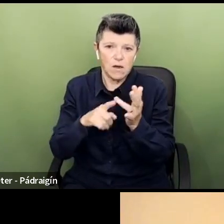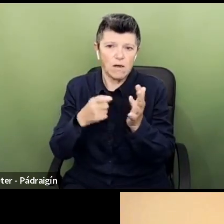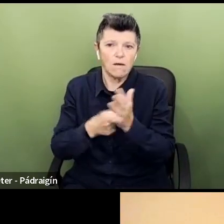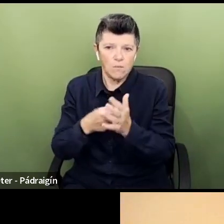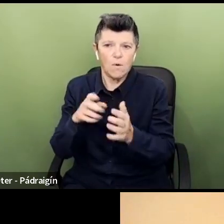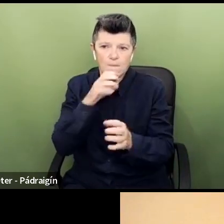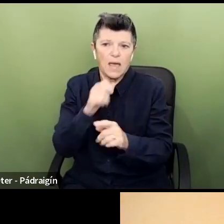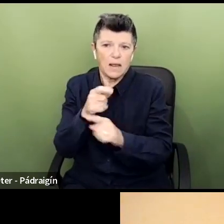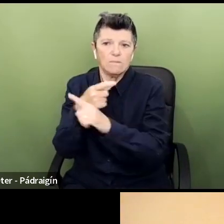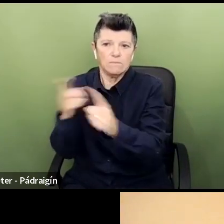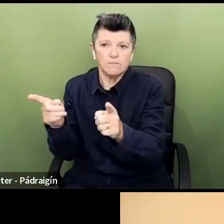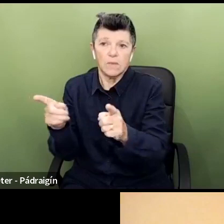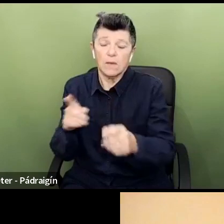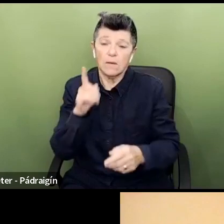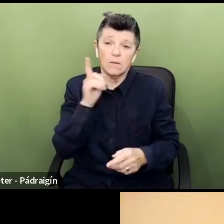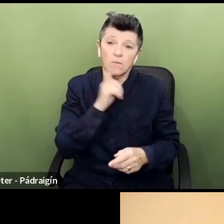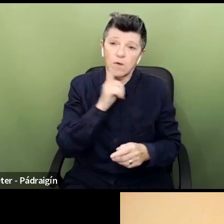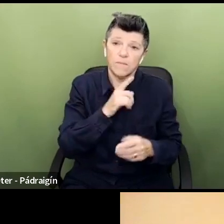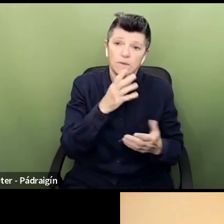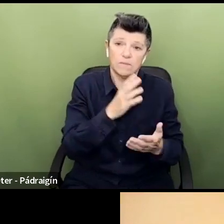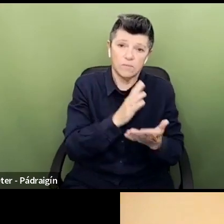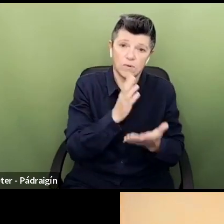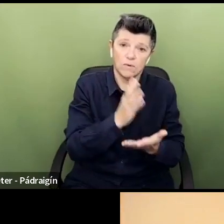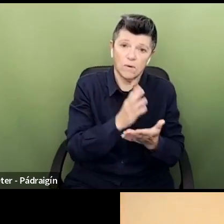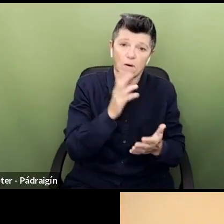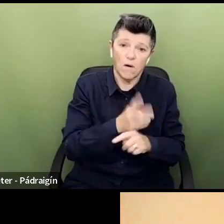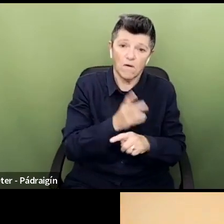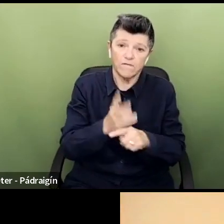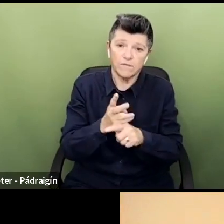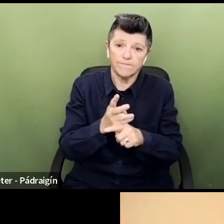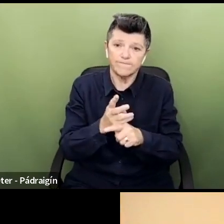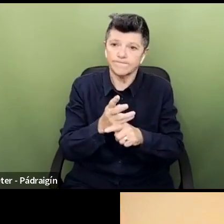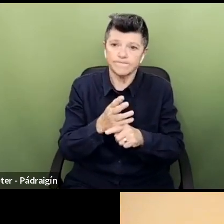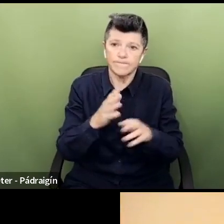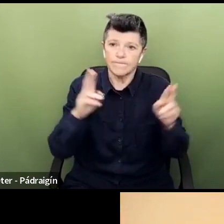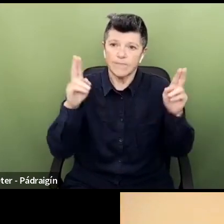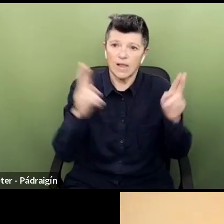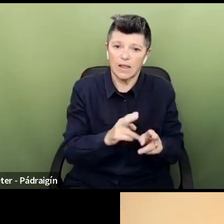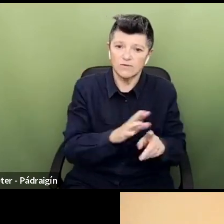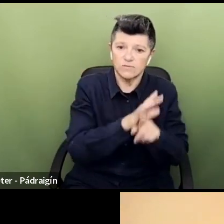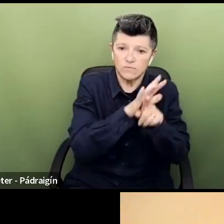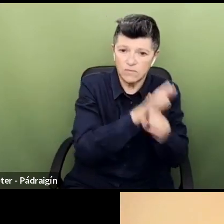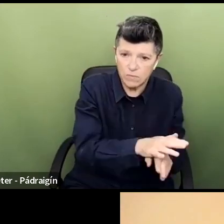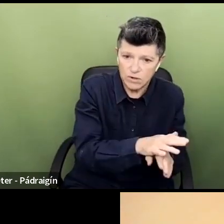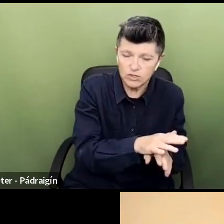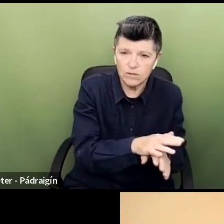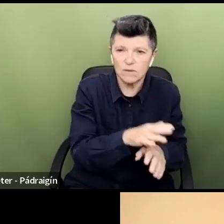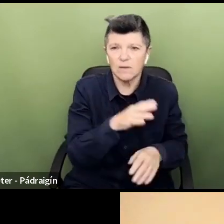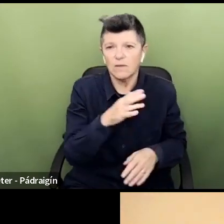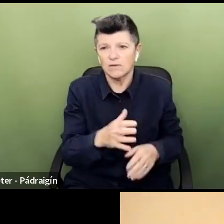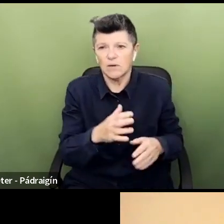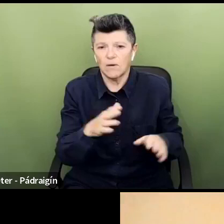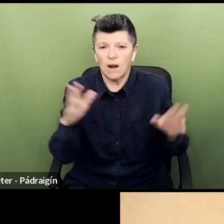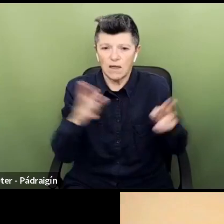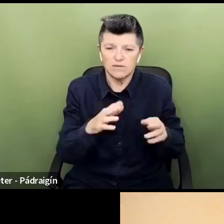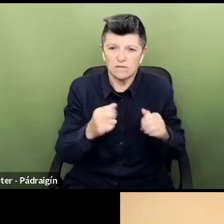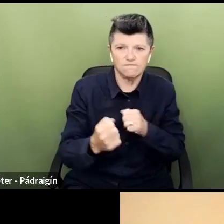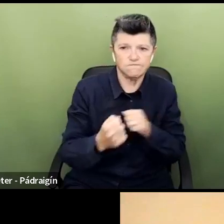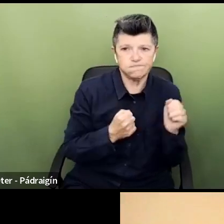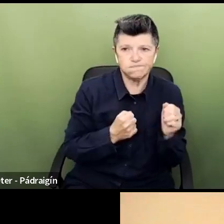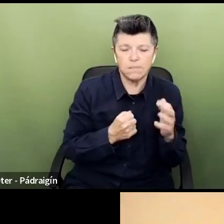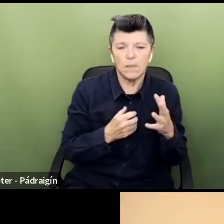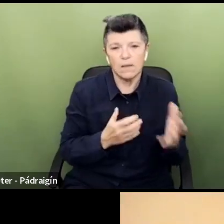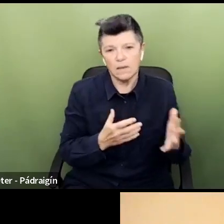spared the harshest of repressions. And I think perhaps we're also seeing that perhaps there is a kind of sense that